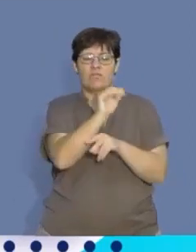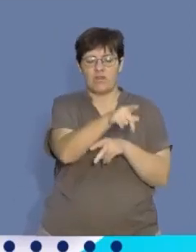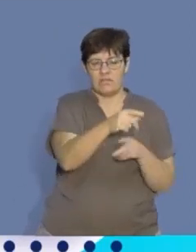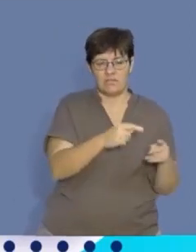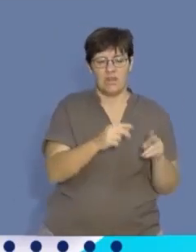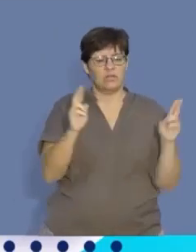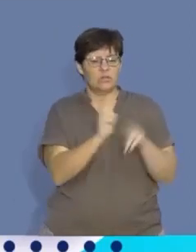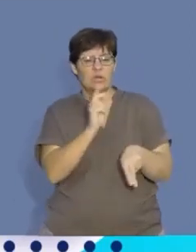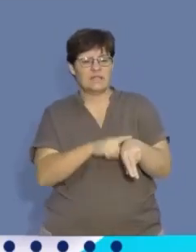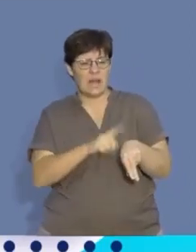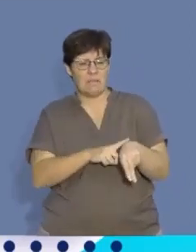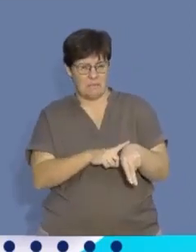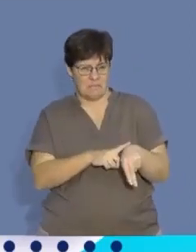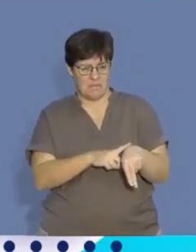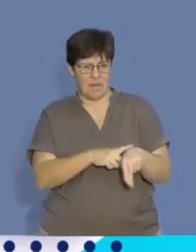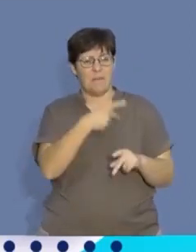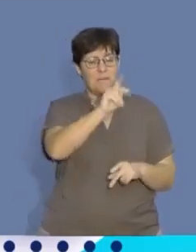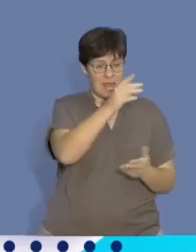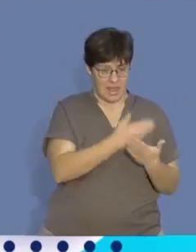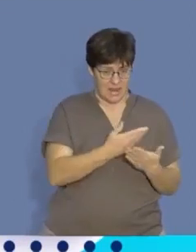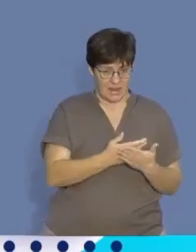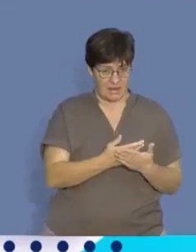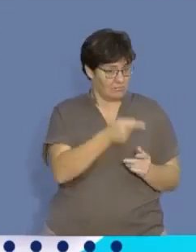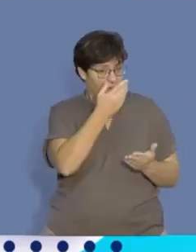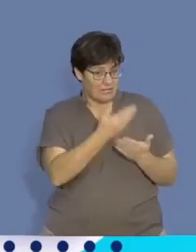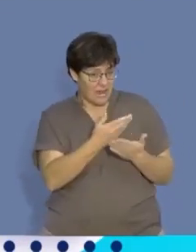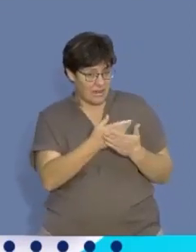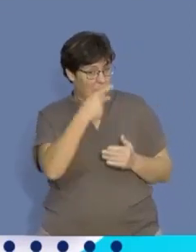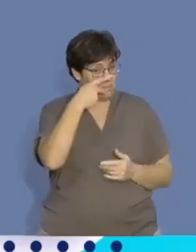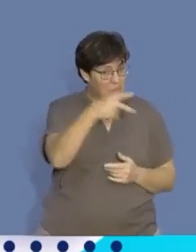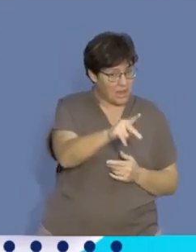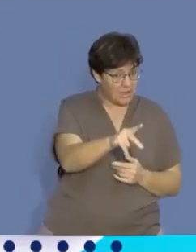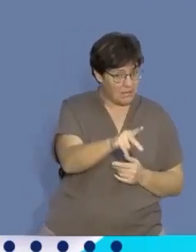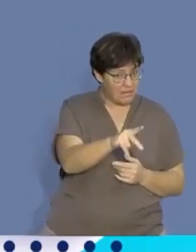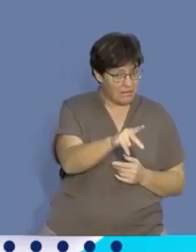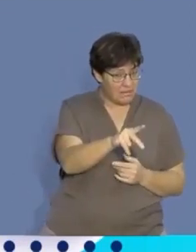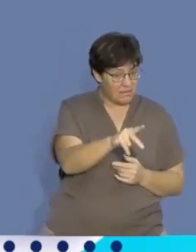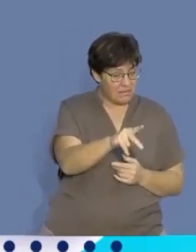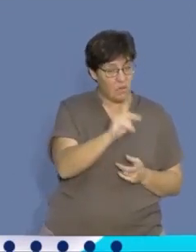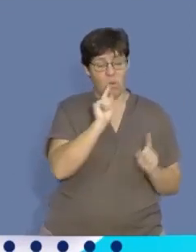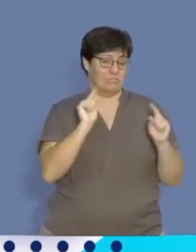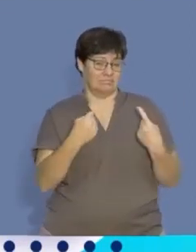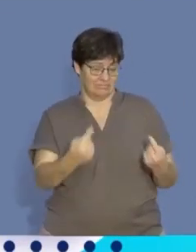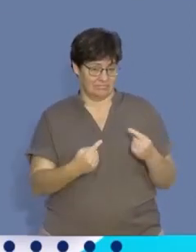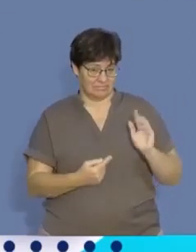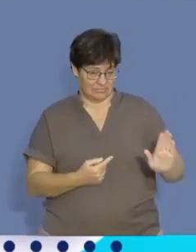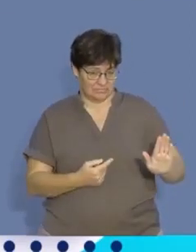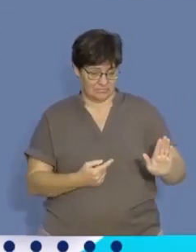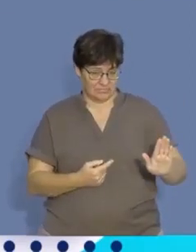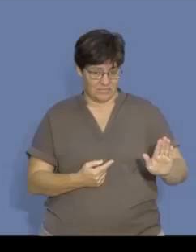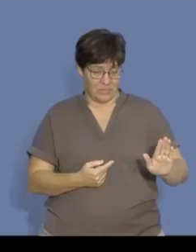overdraft, short-term debts. So is the business able to pay off its short-term